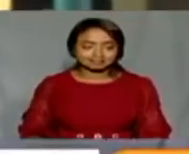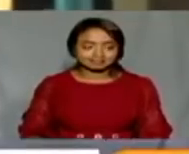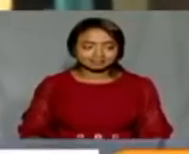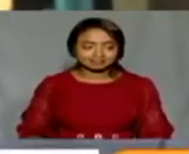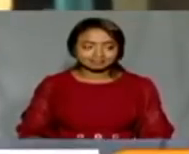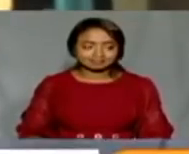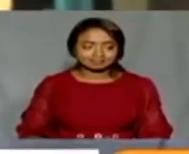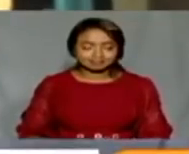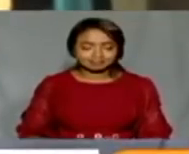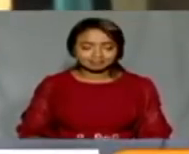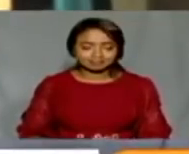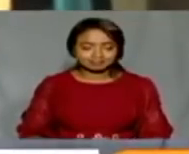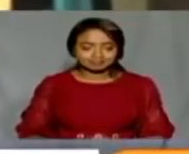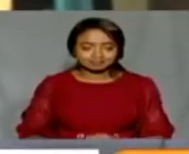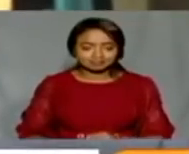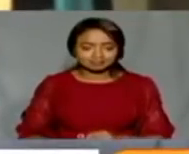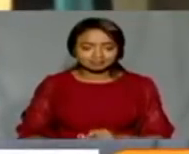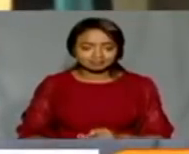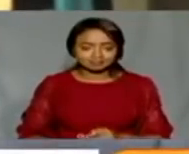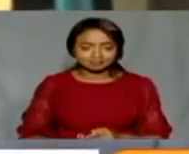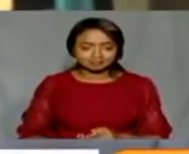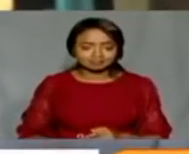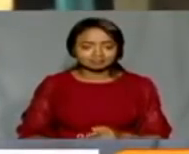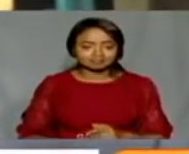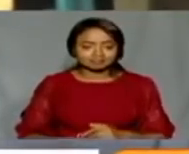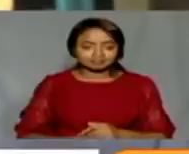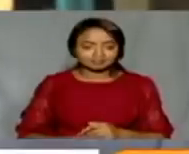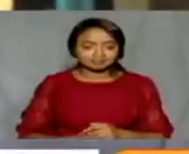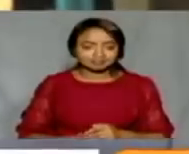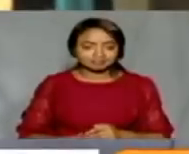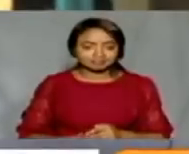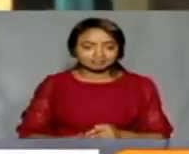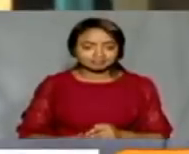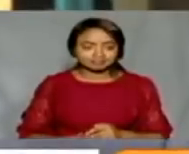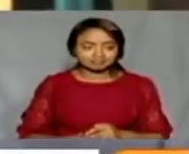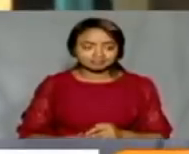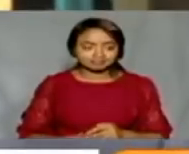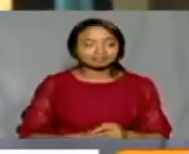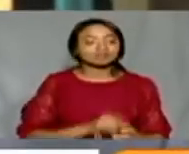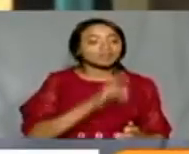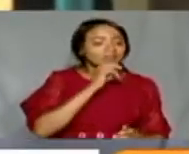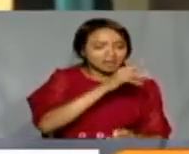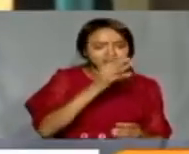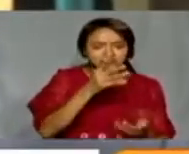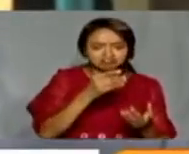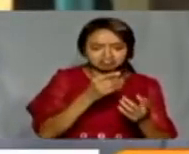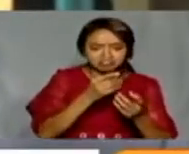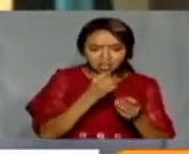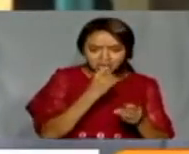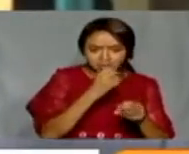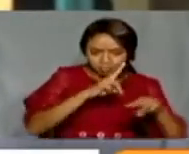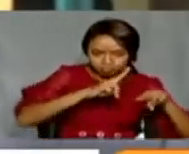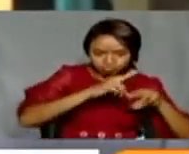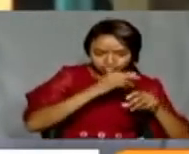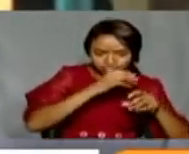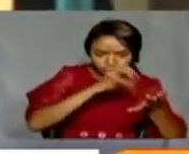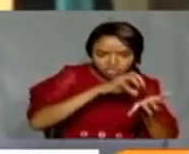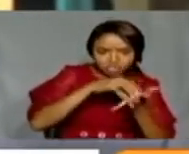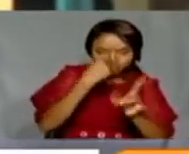Yeye, ndiye aligawanyia watu viti. Mini kapewa Senate